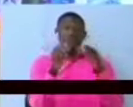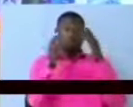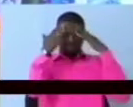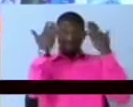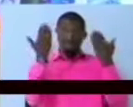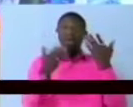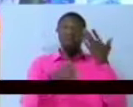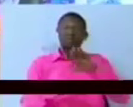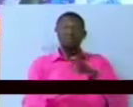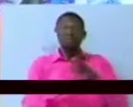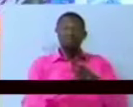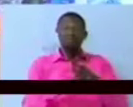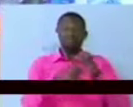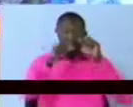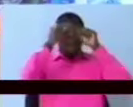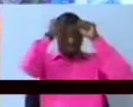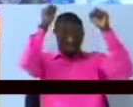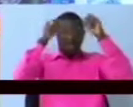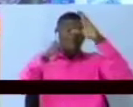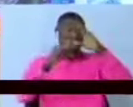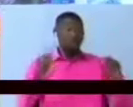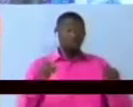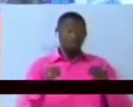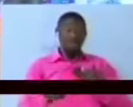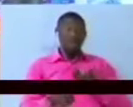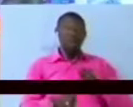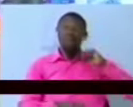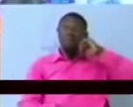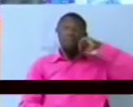from, state house, but they are tinted black vehicles.